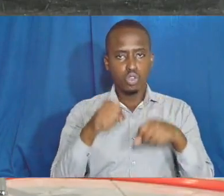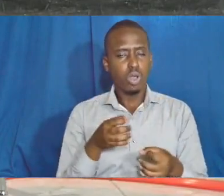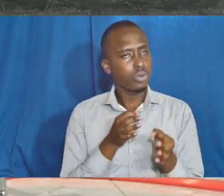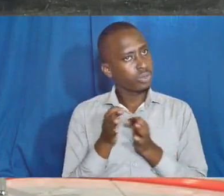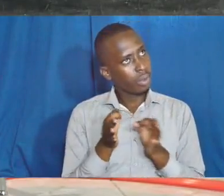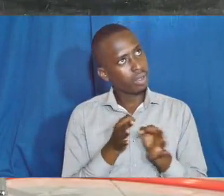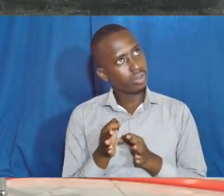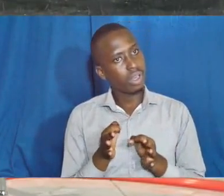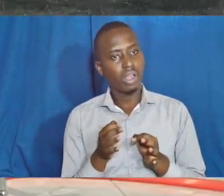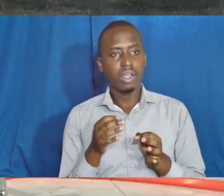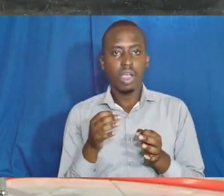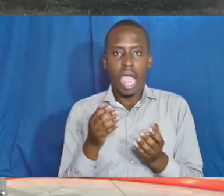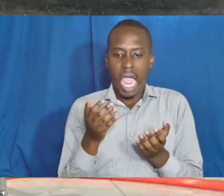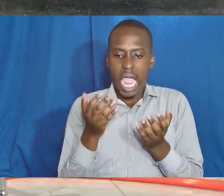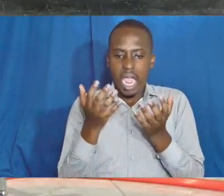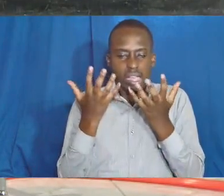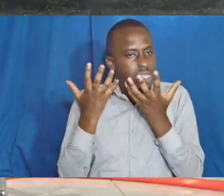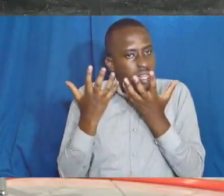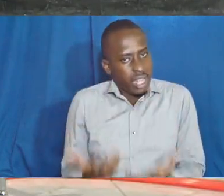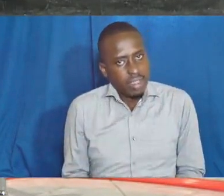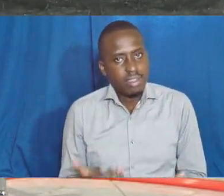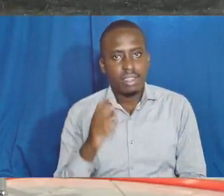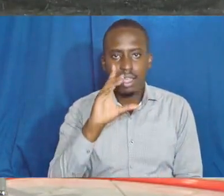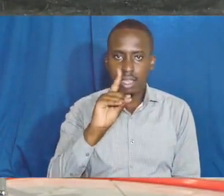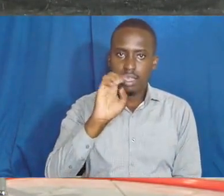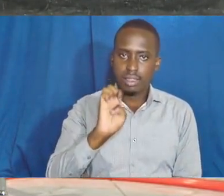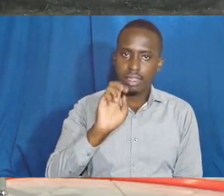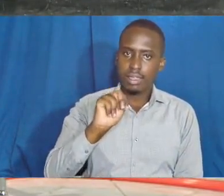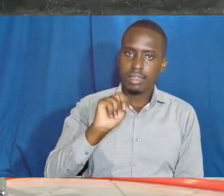determine the density of the substance.